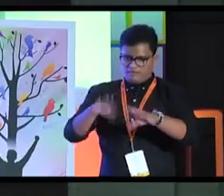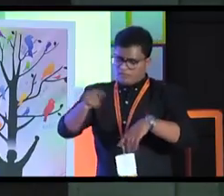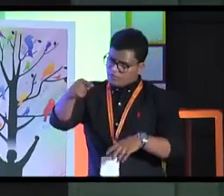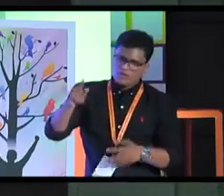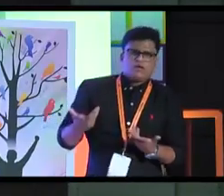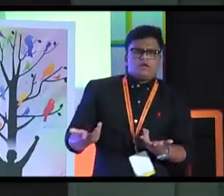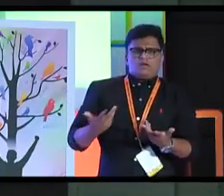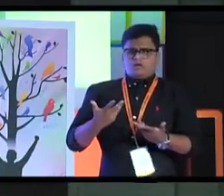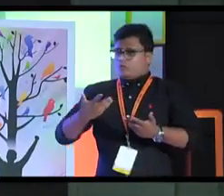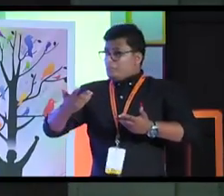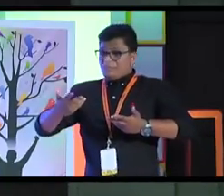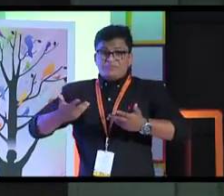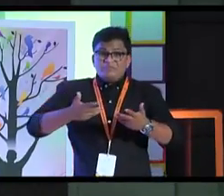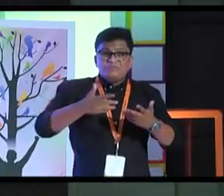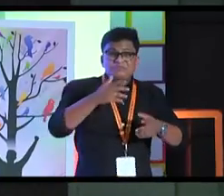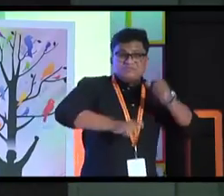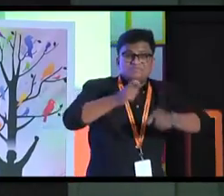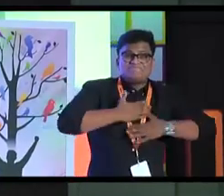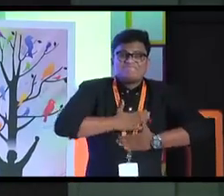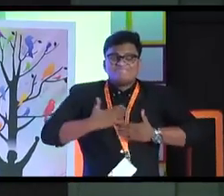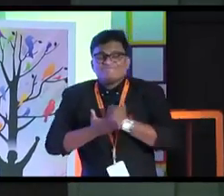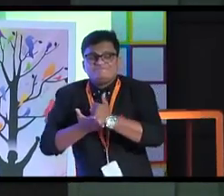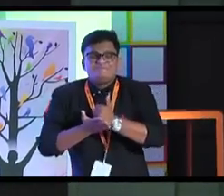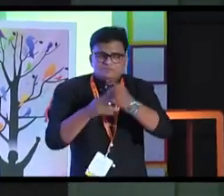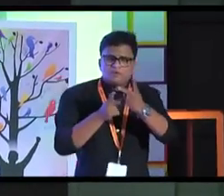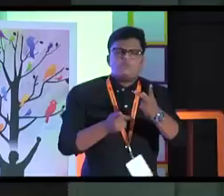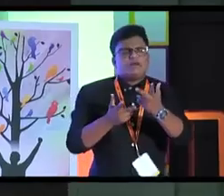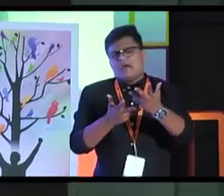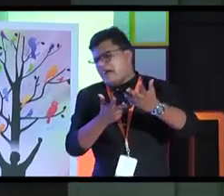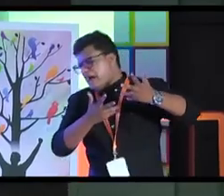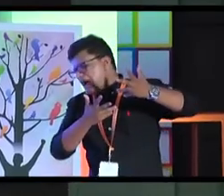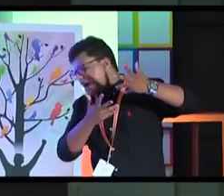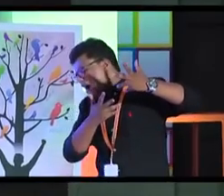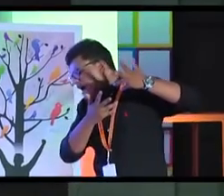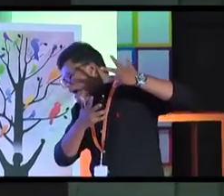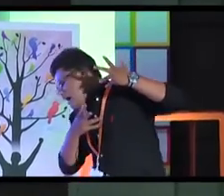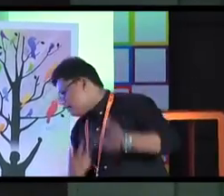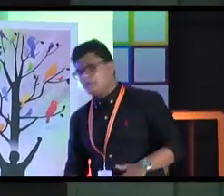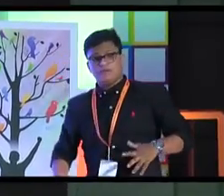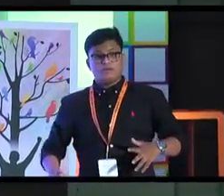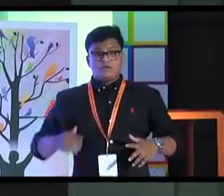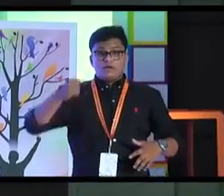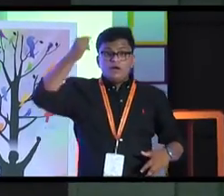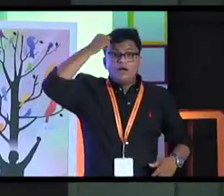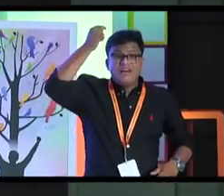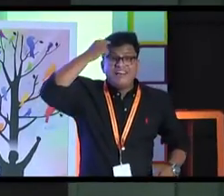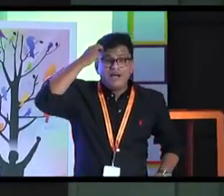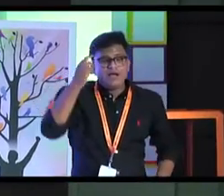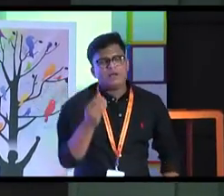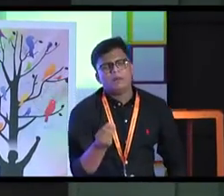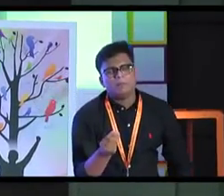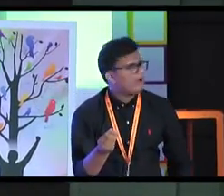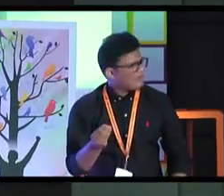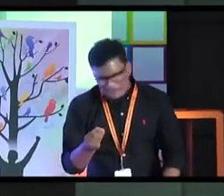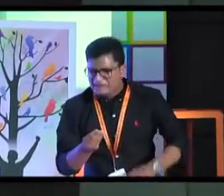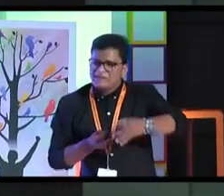Entertainer, bureaucrats, elected leaders, you all can take some pledge. Have that empathy that we have been talking about, that, you know, I